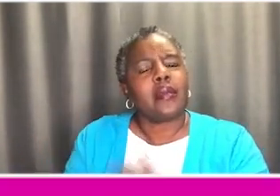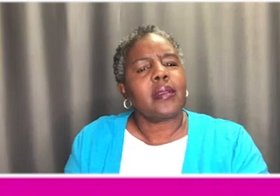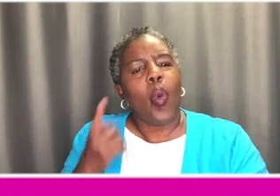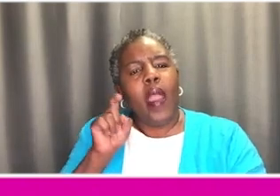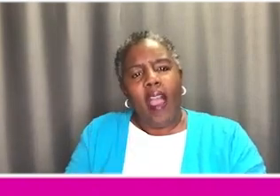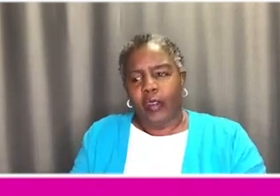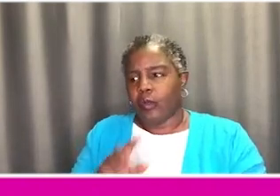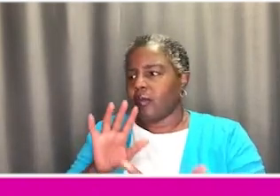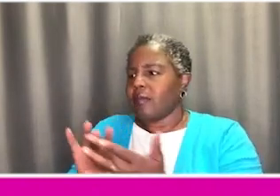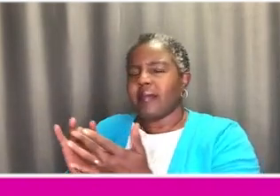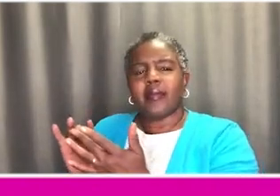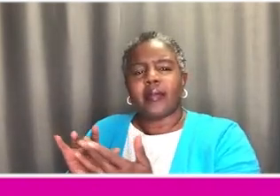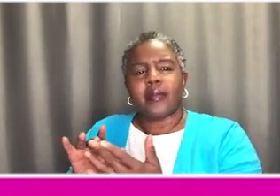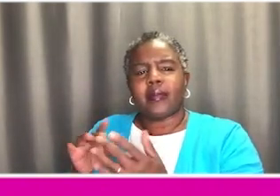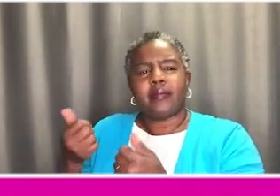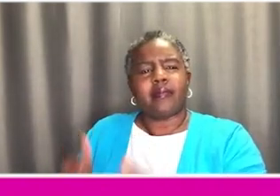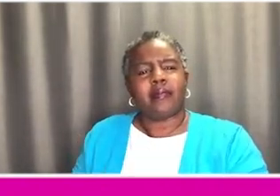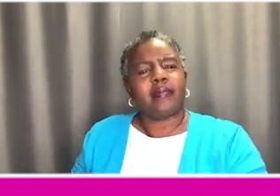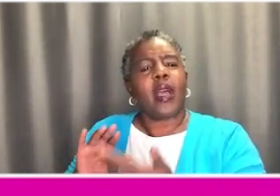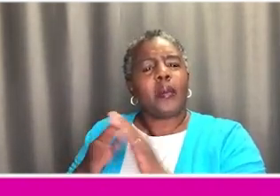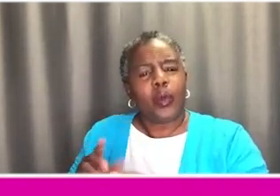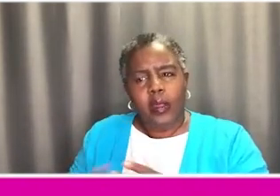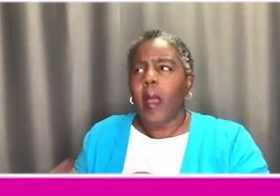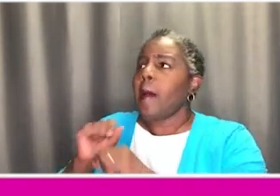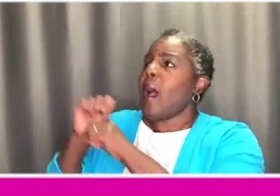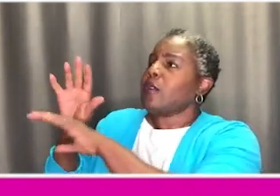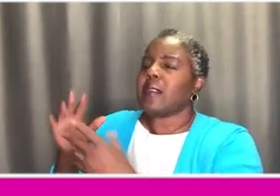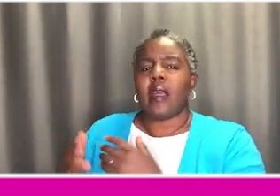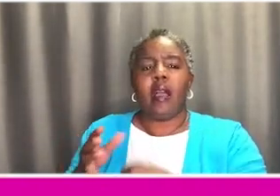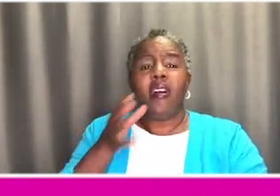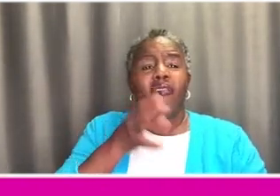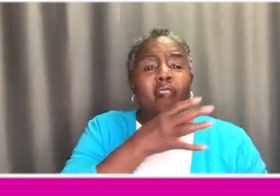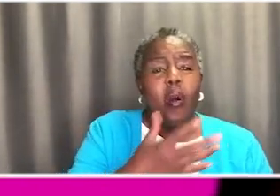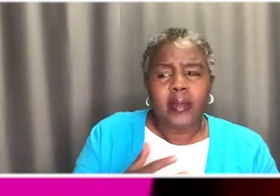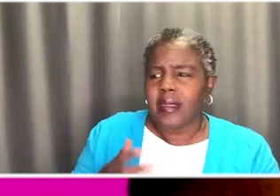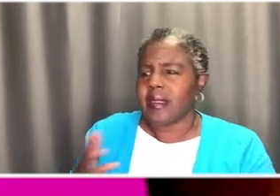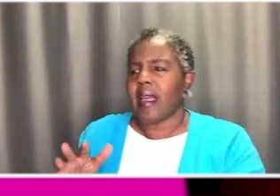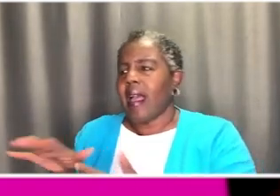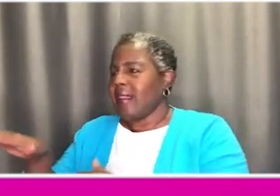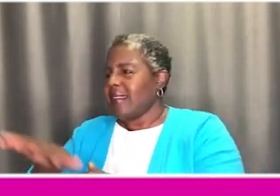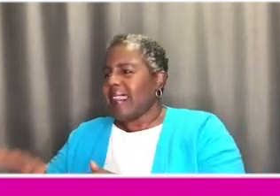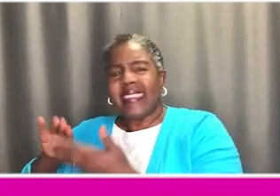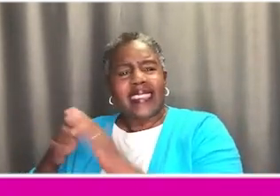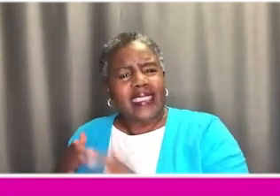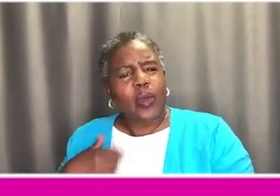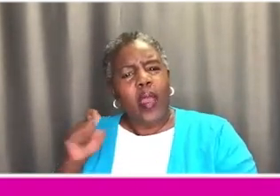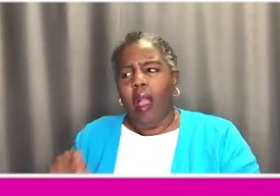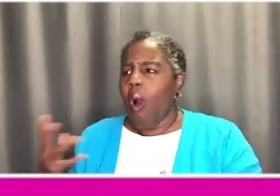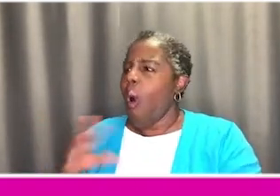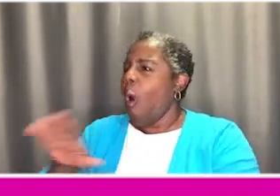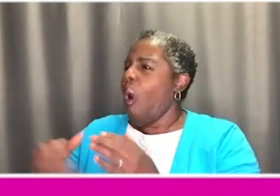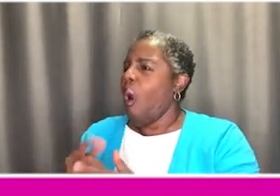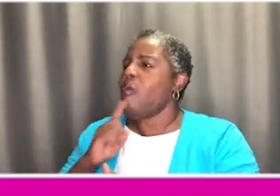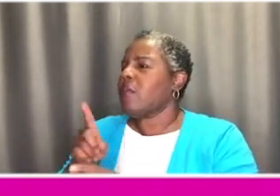from the hood to the mountains, from the rural to the suburbs. They all deserve to be a part